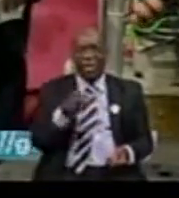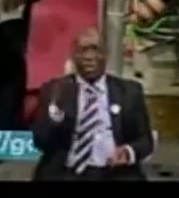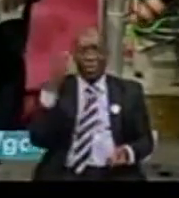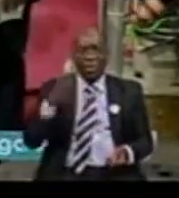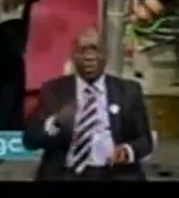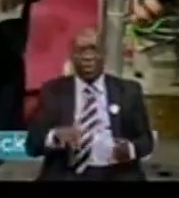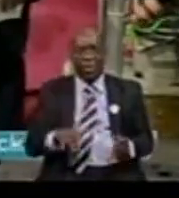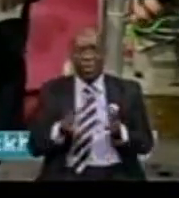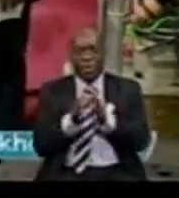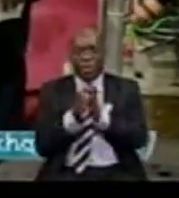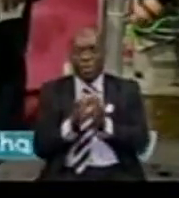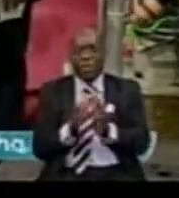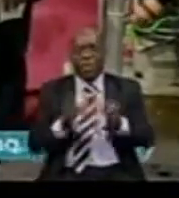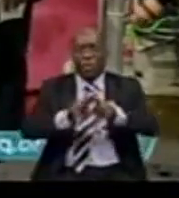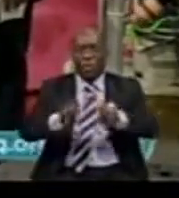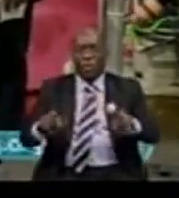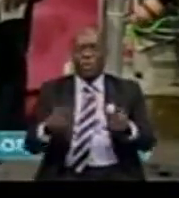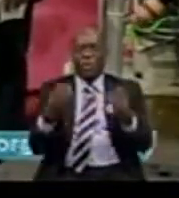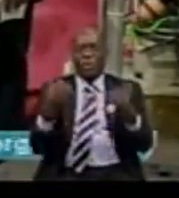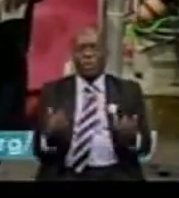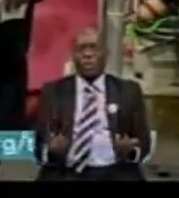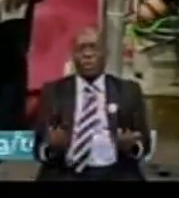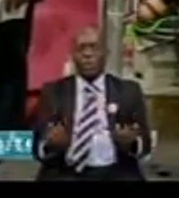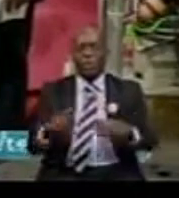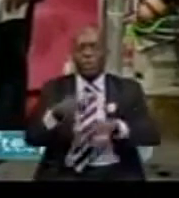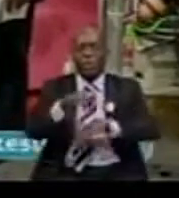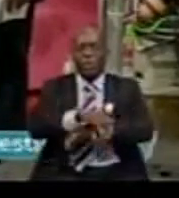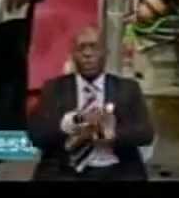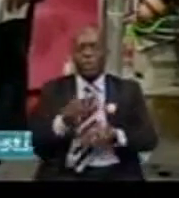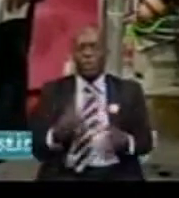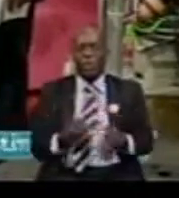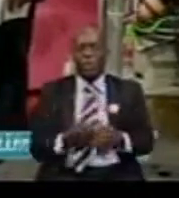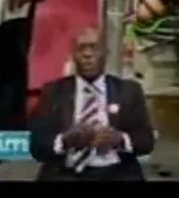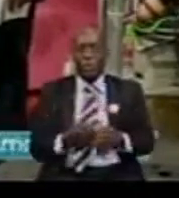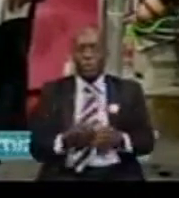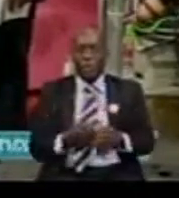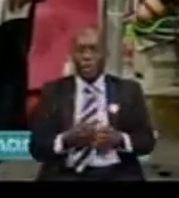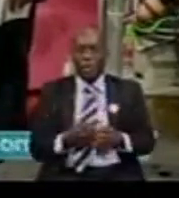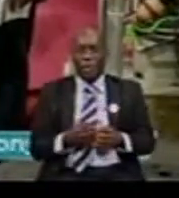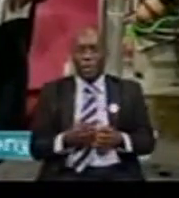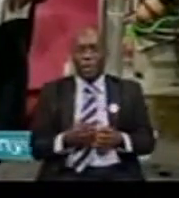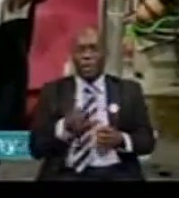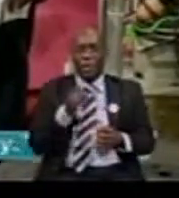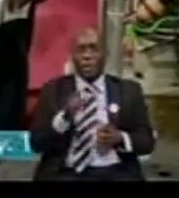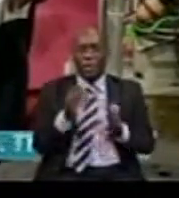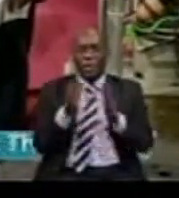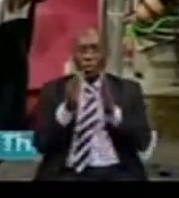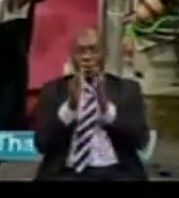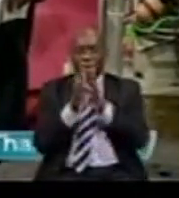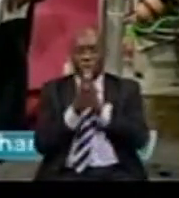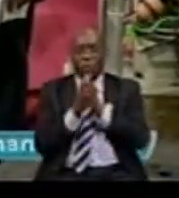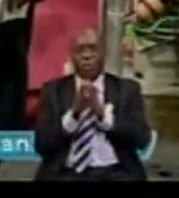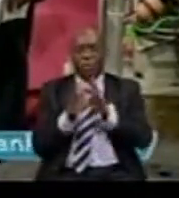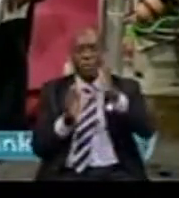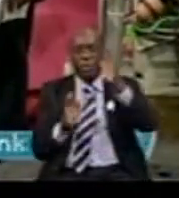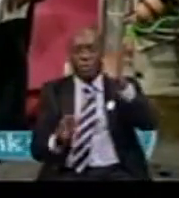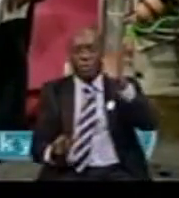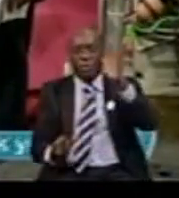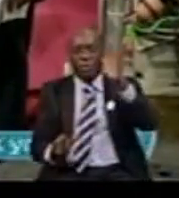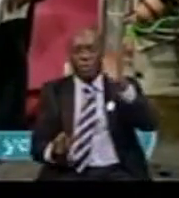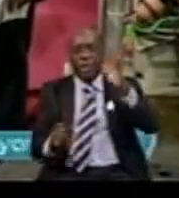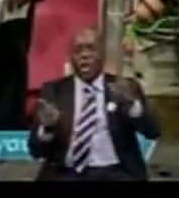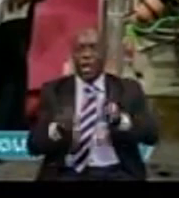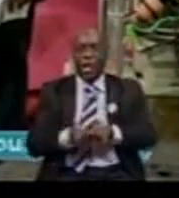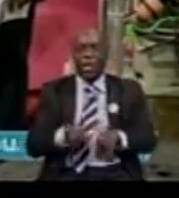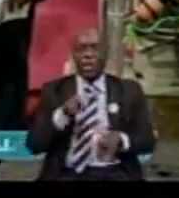mo ma pray but lale mo wa gbese mi le ori table emi na wa gbo wole mo kan soke so gba ti mo gbo wole tan kan gbe le